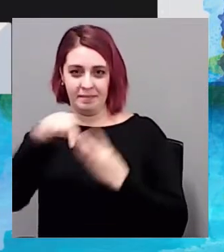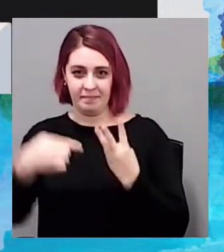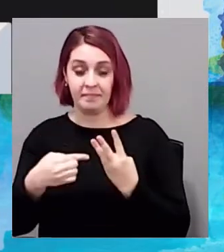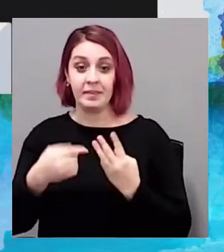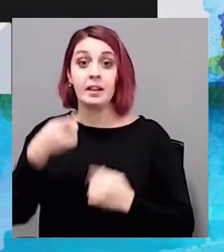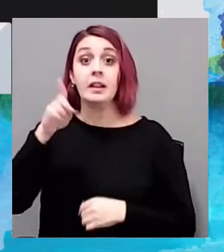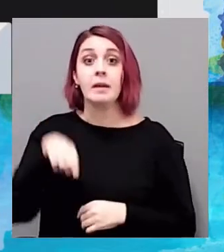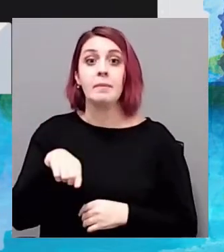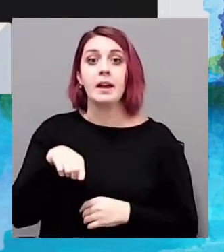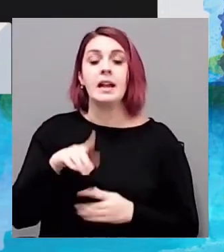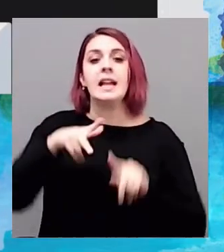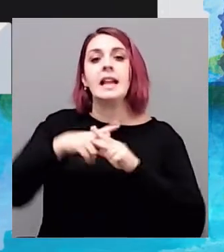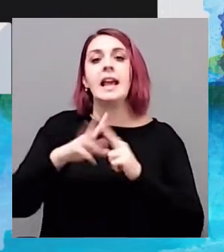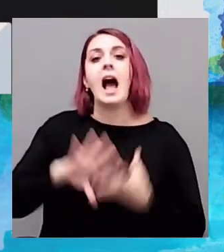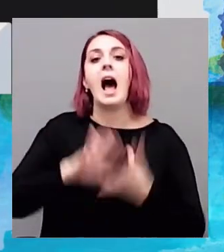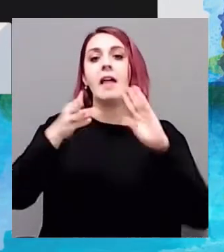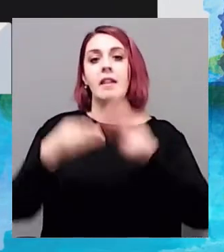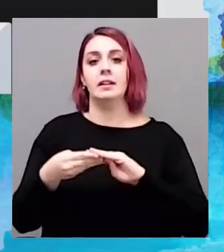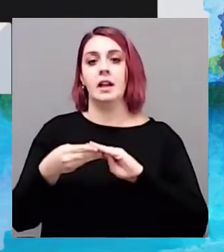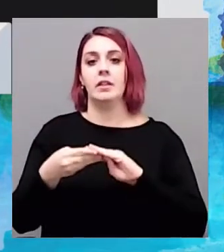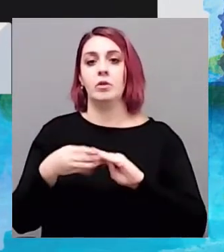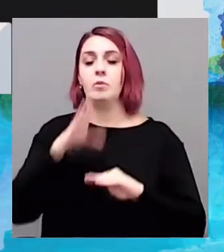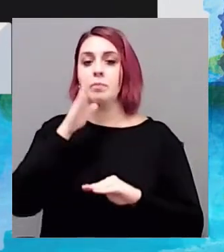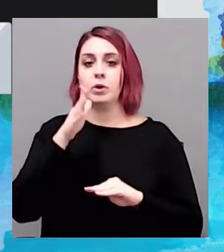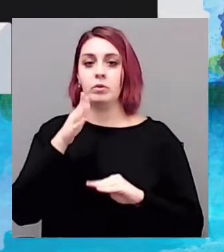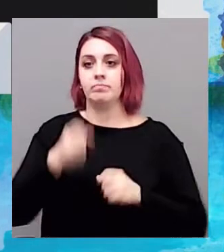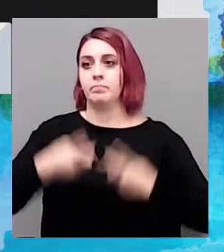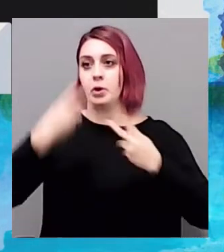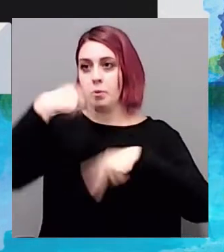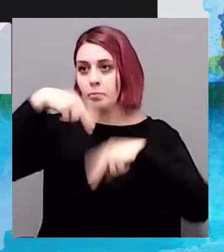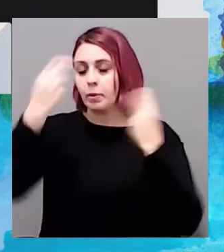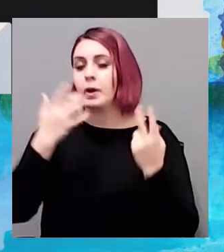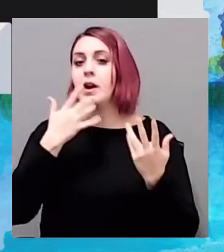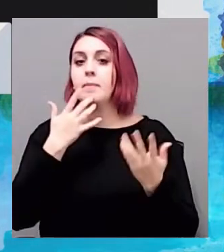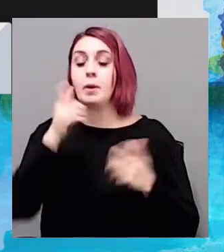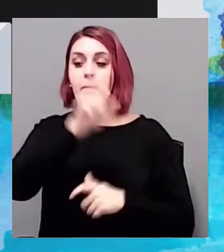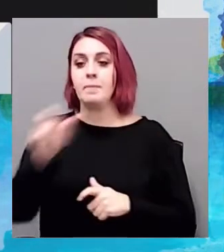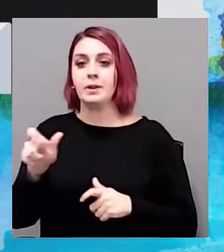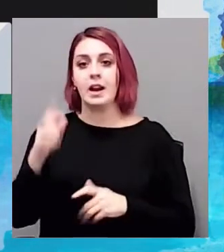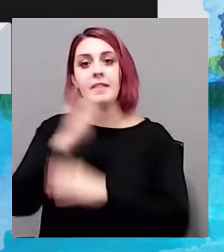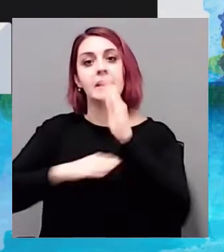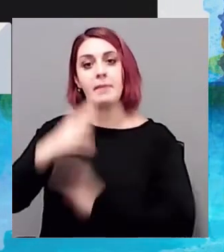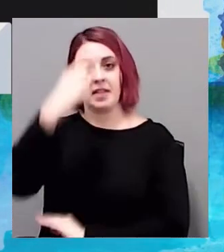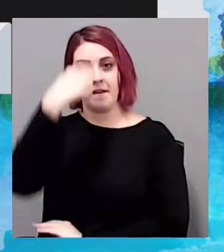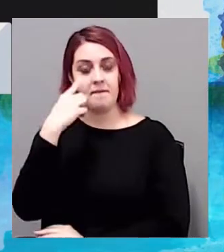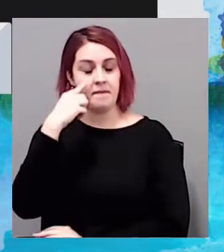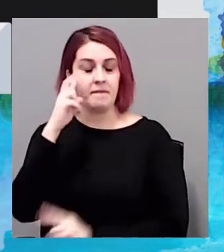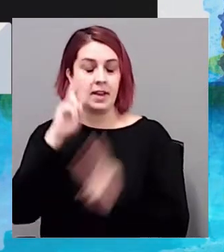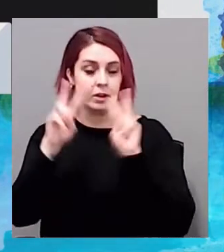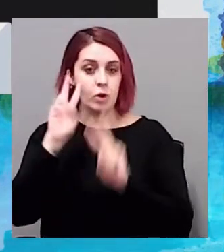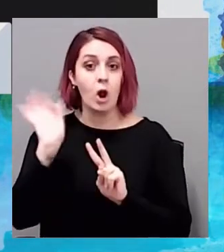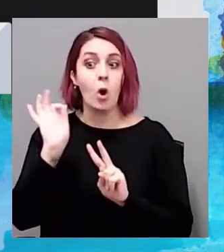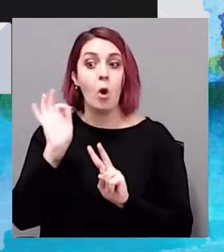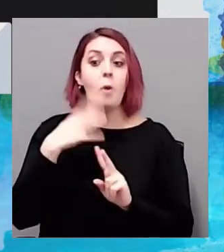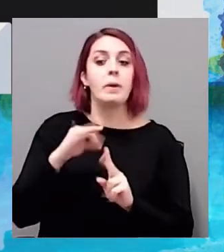And we have adapted workshops for different groups, in this case for people with visual